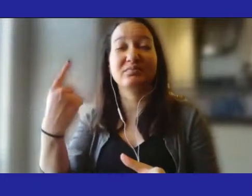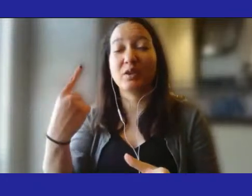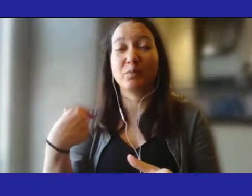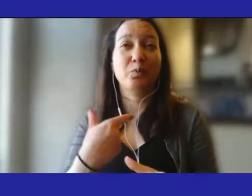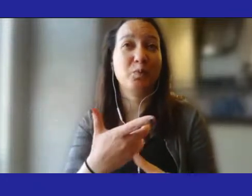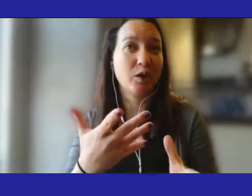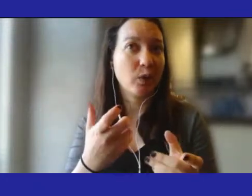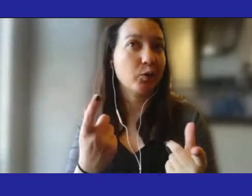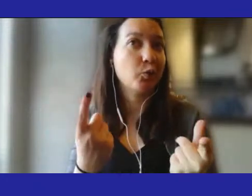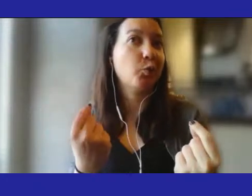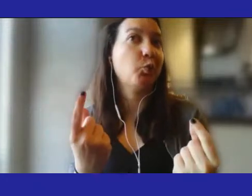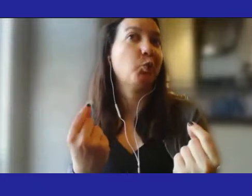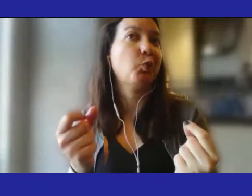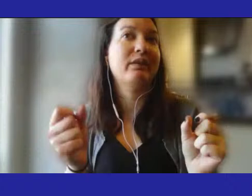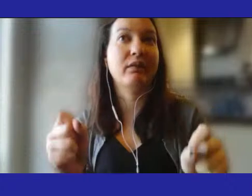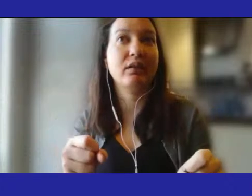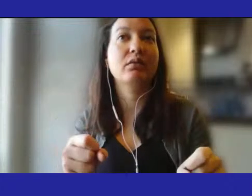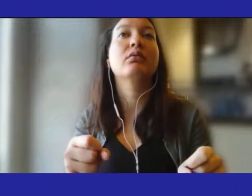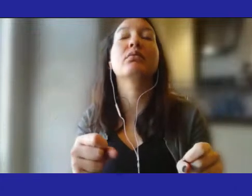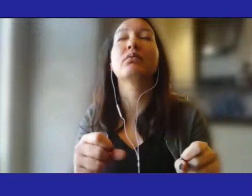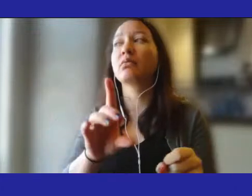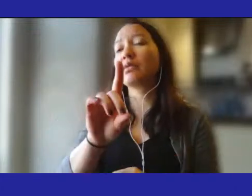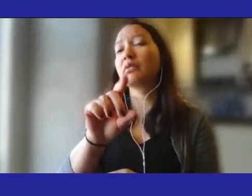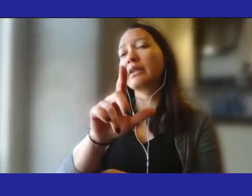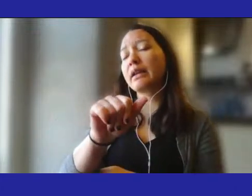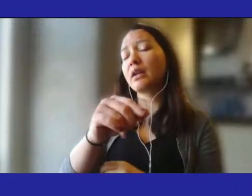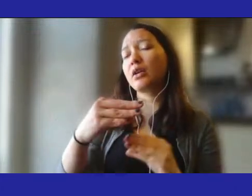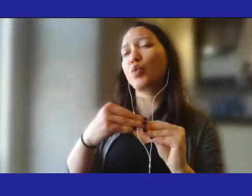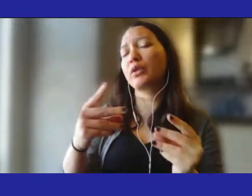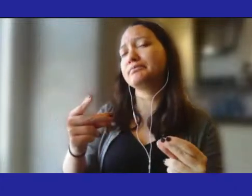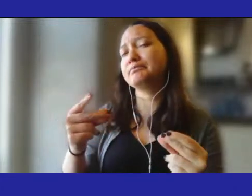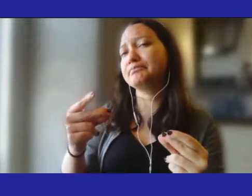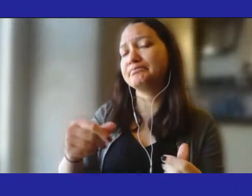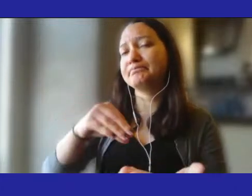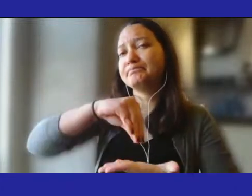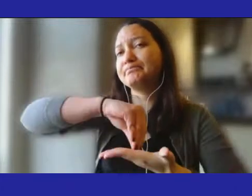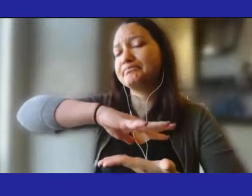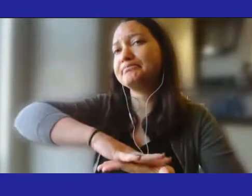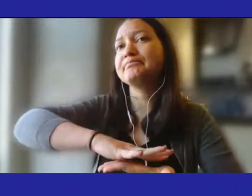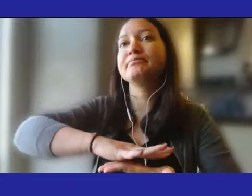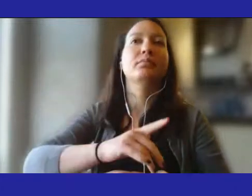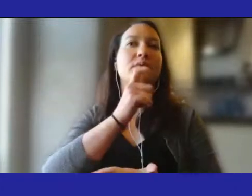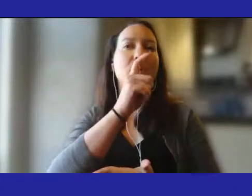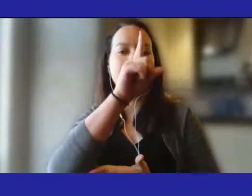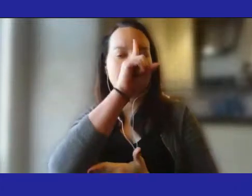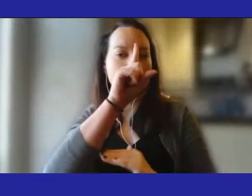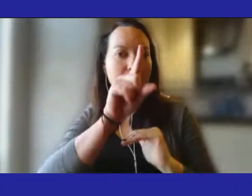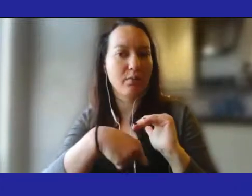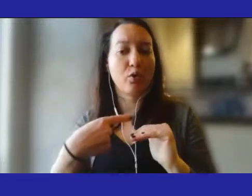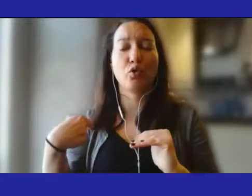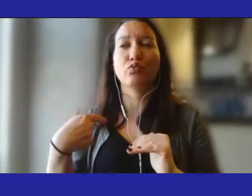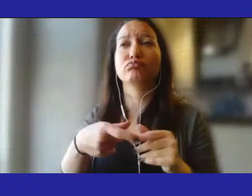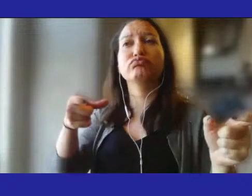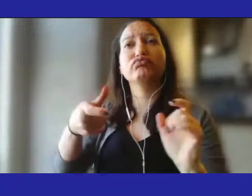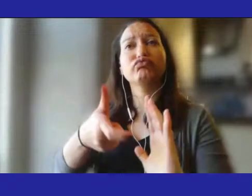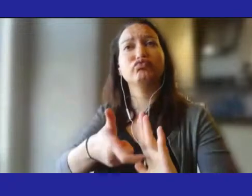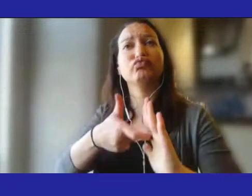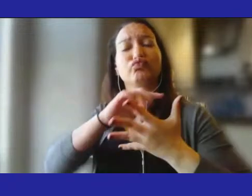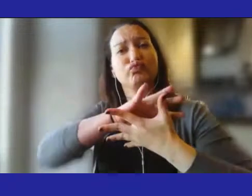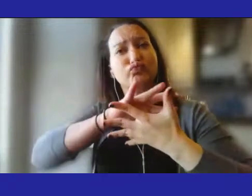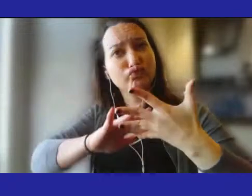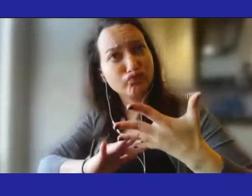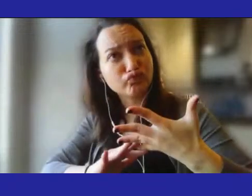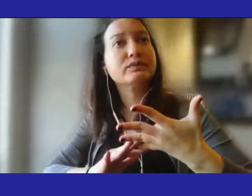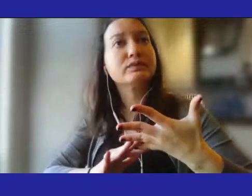is to be able to capture data more instantaneously, or not only have to think about our regulatory requirements. And